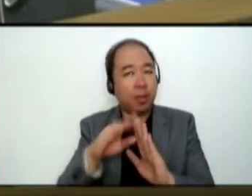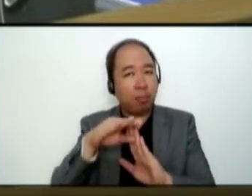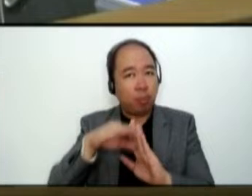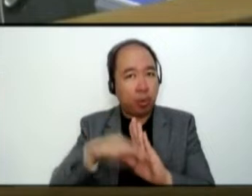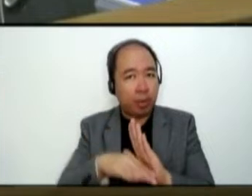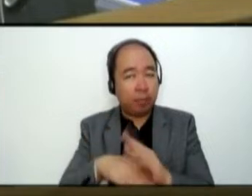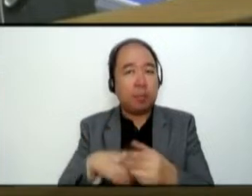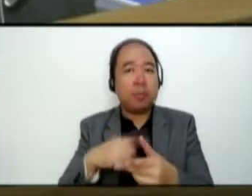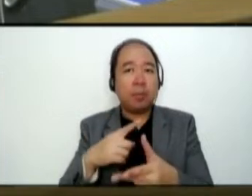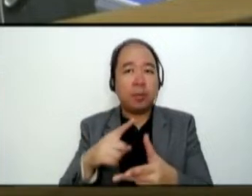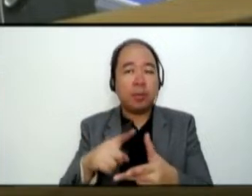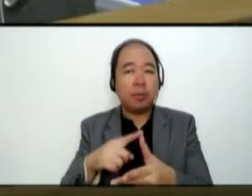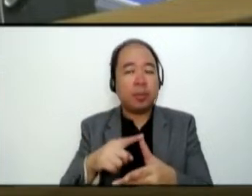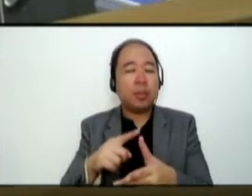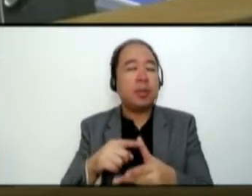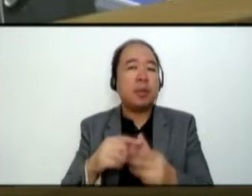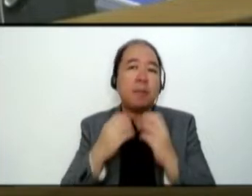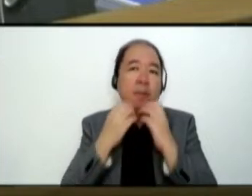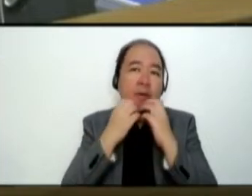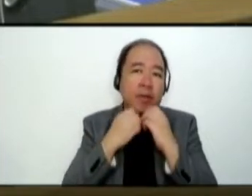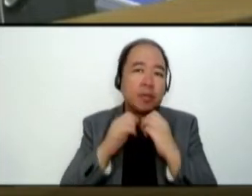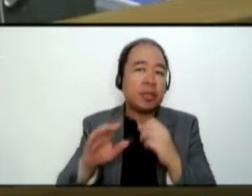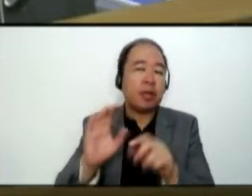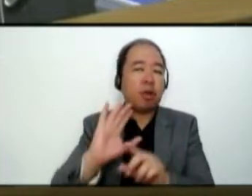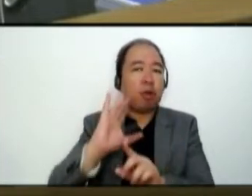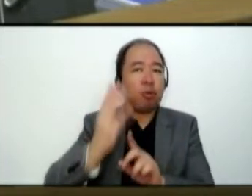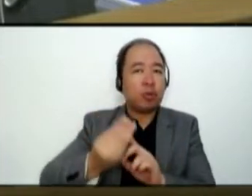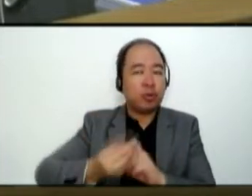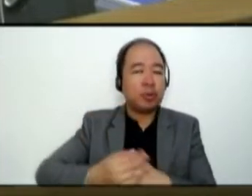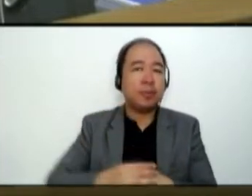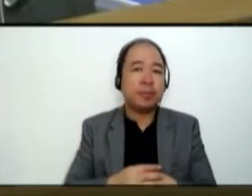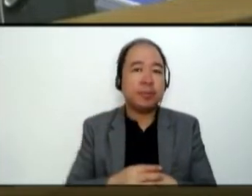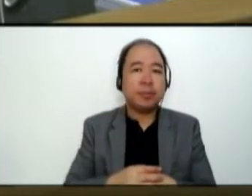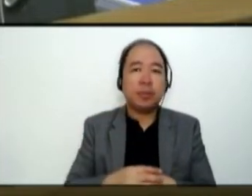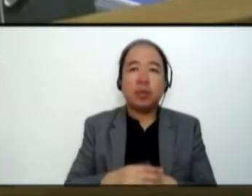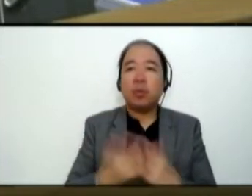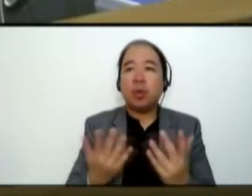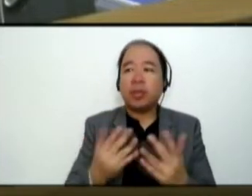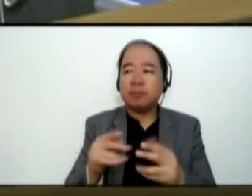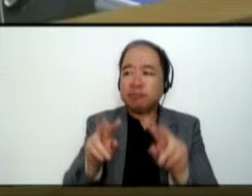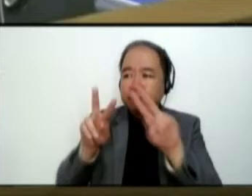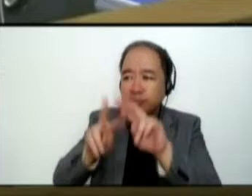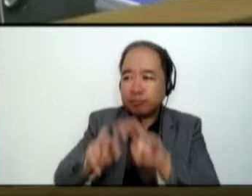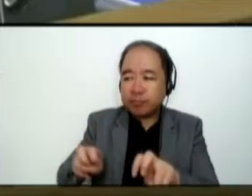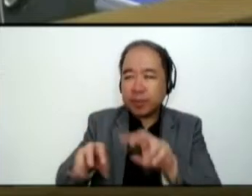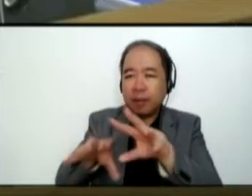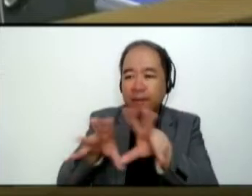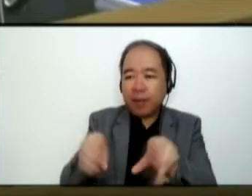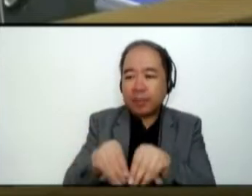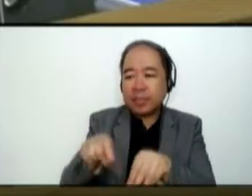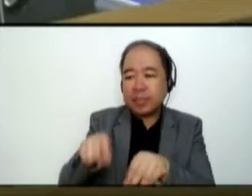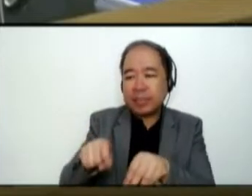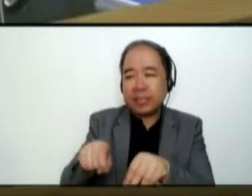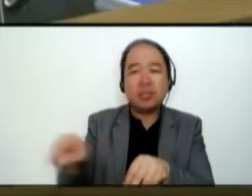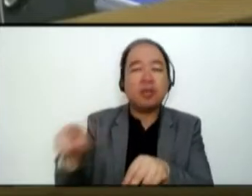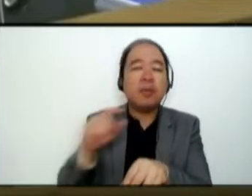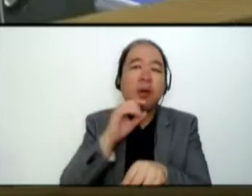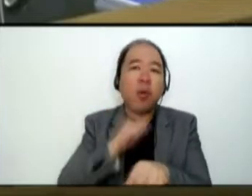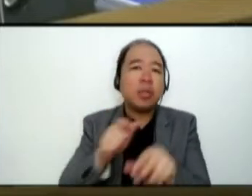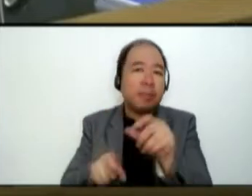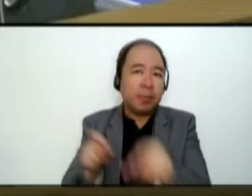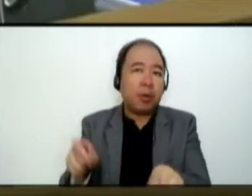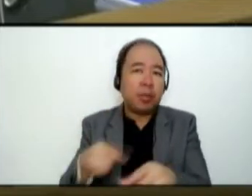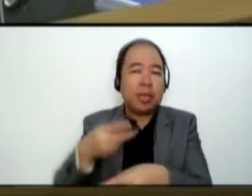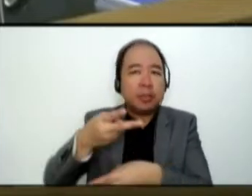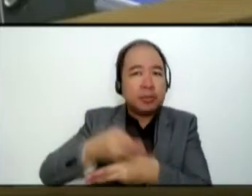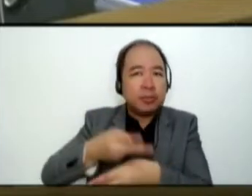and culture. Addressing the basic and family needs of senior citizens, health care, nursing care, entertainment, and